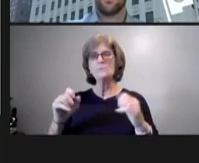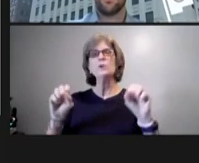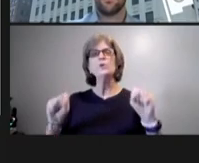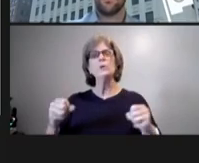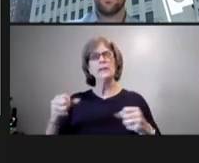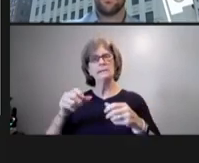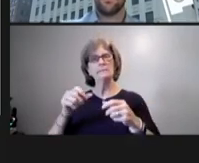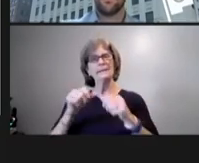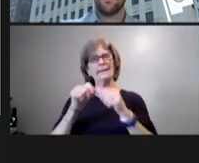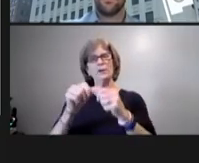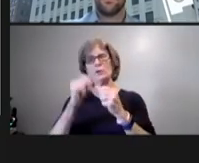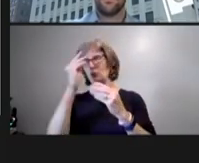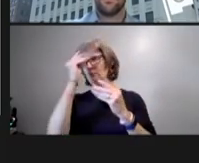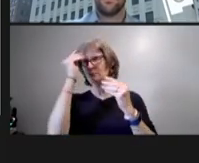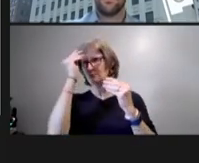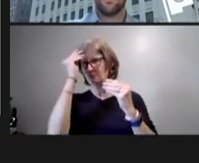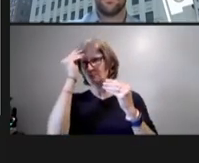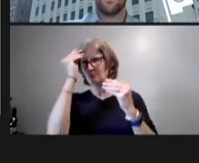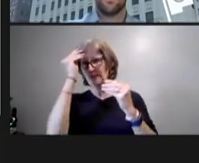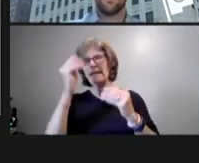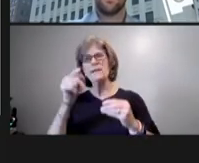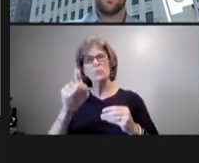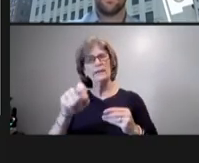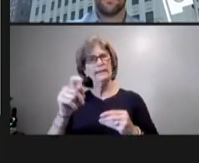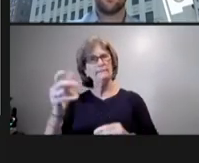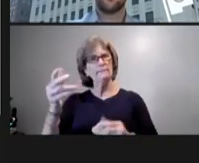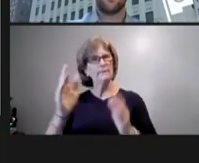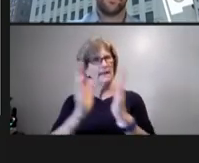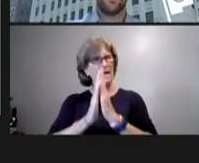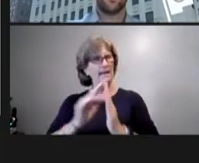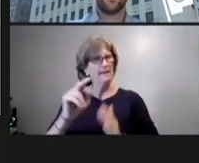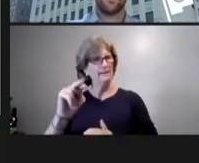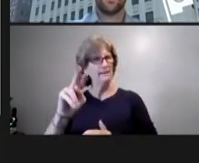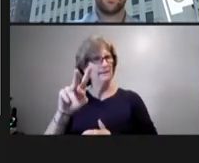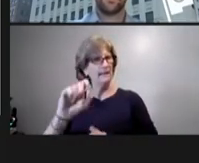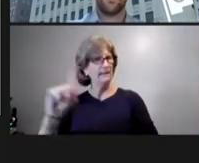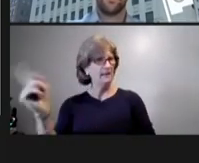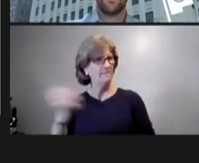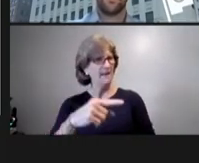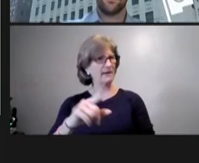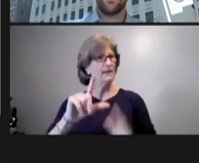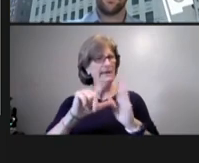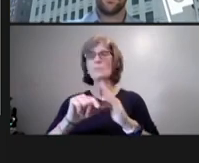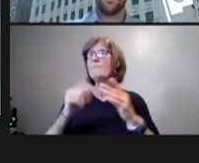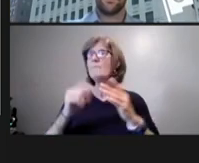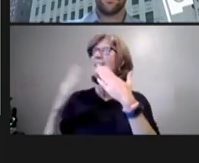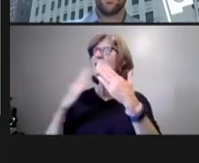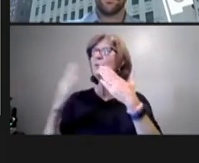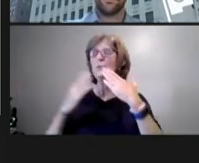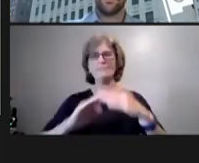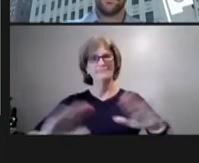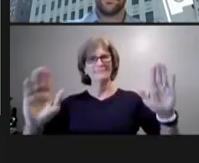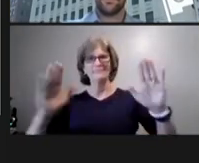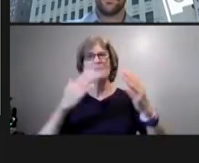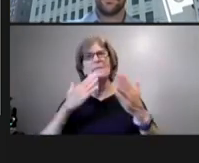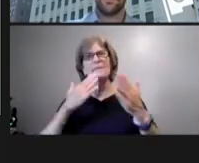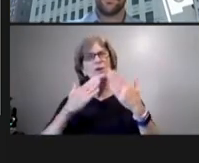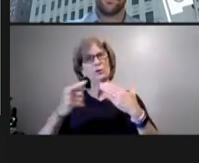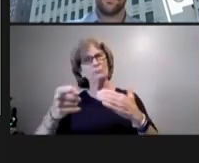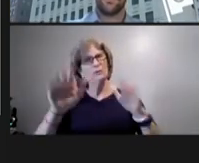in questions in a future dialogue with Natalie. Thanks, everybody. Thank you. This was